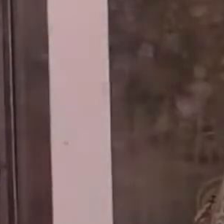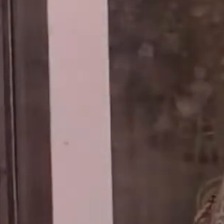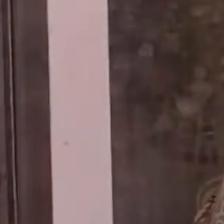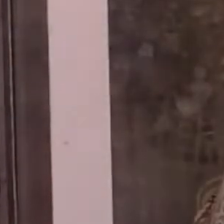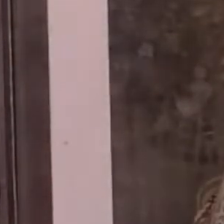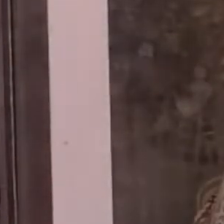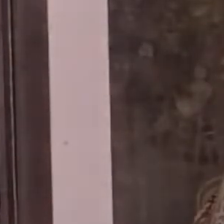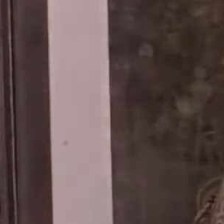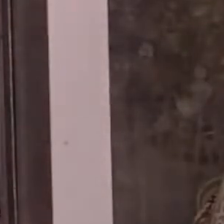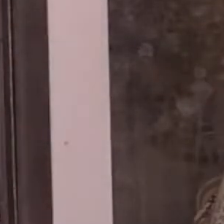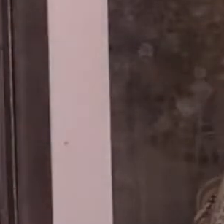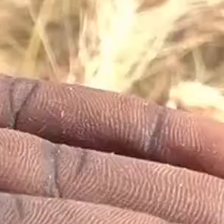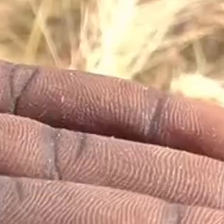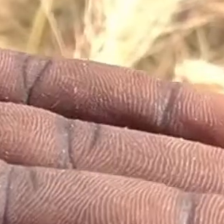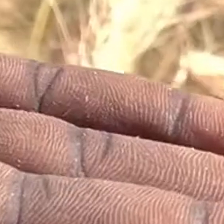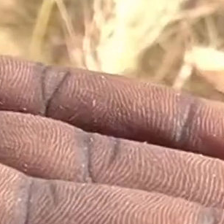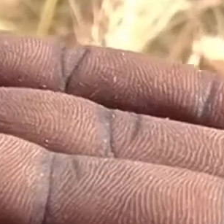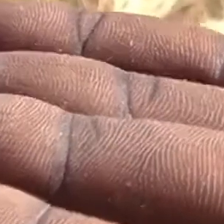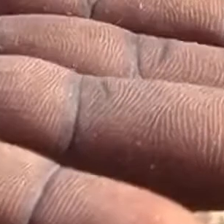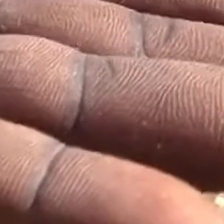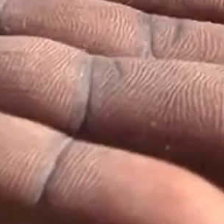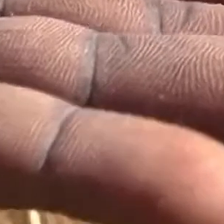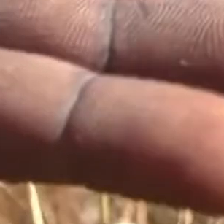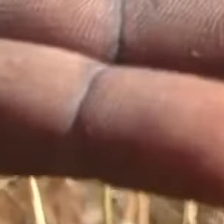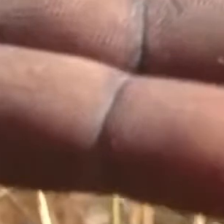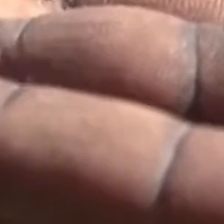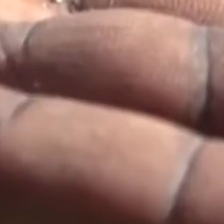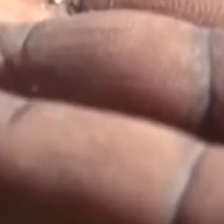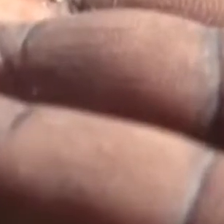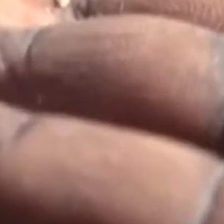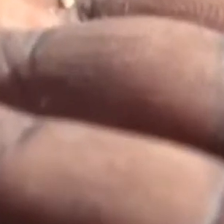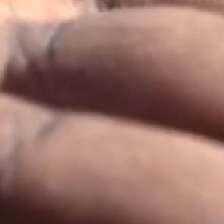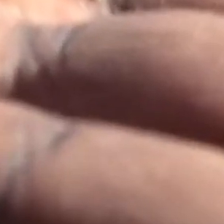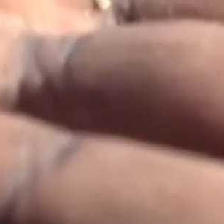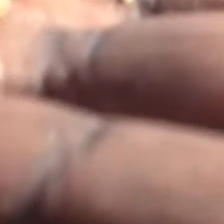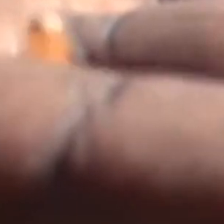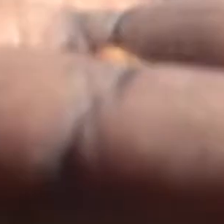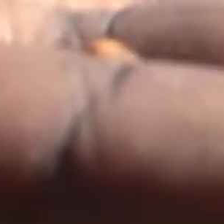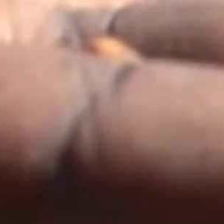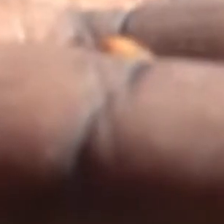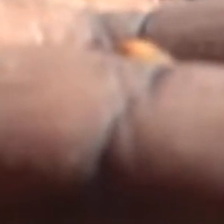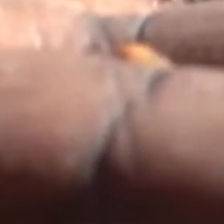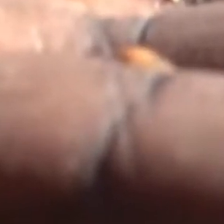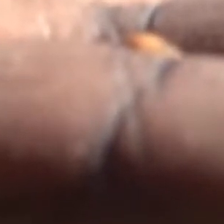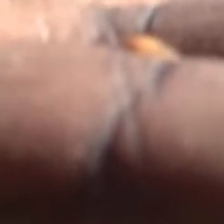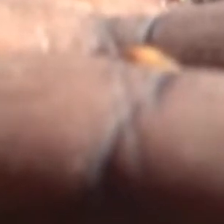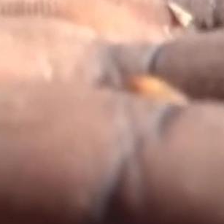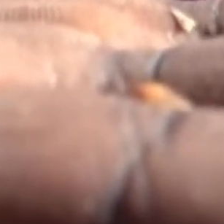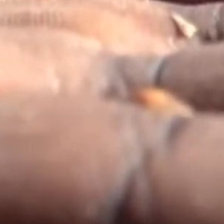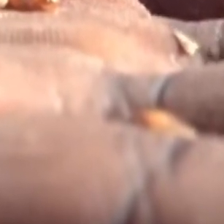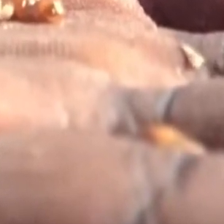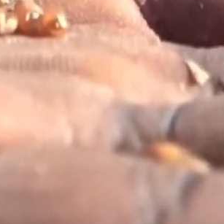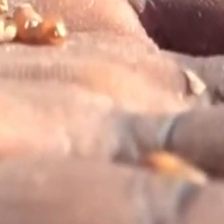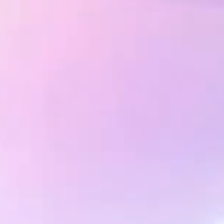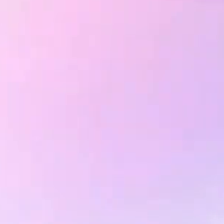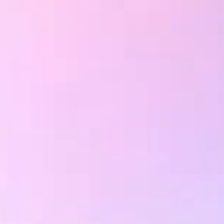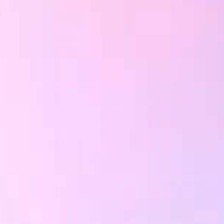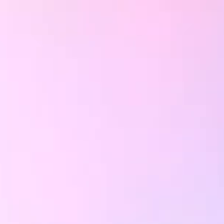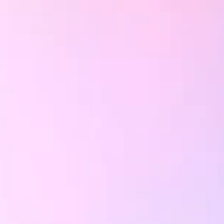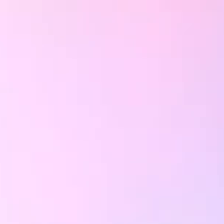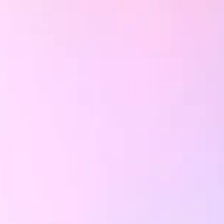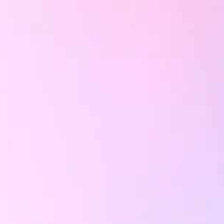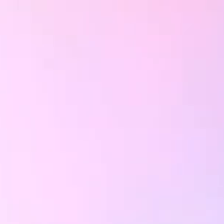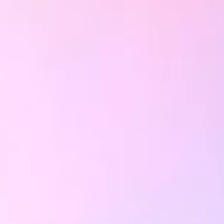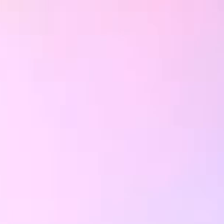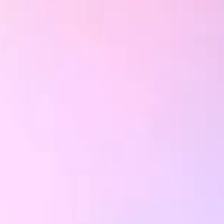kwani afya bora ni kilimo bora. Kwani kilimo ndicho huboresha maisha.